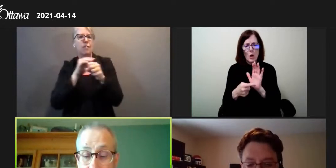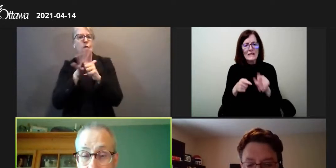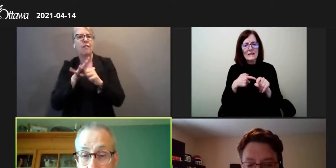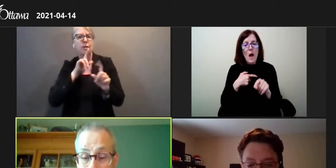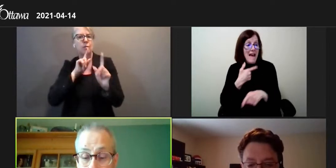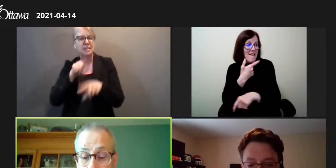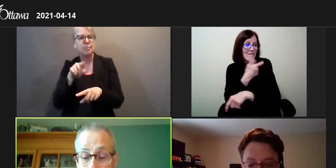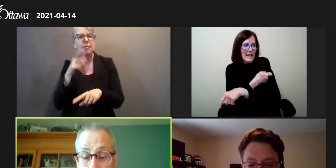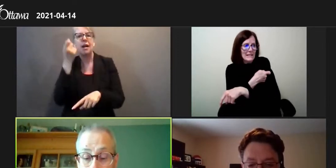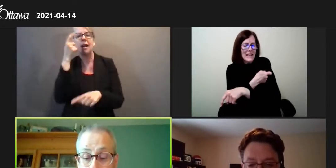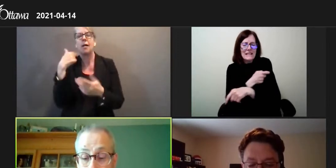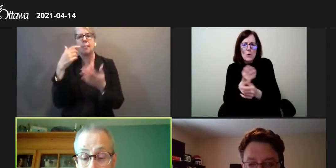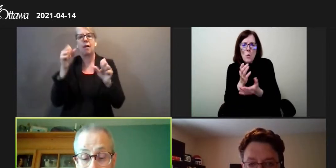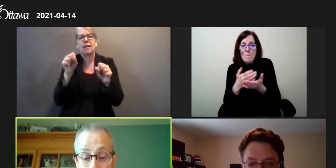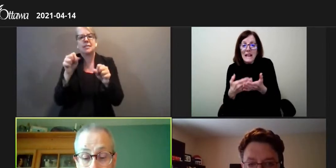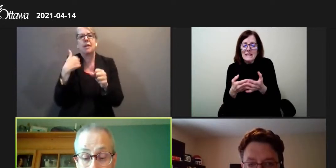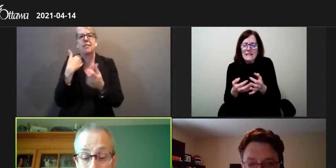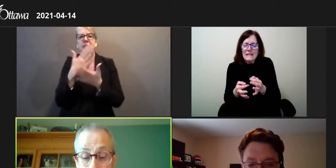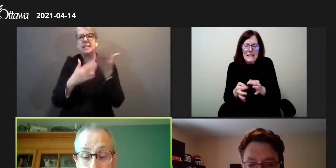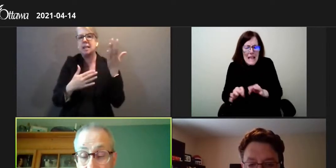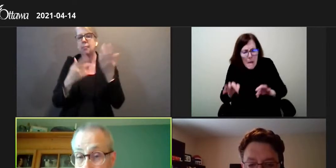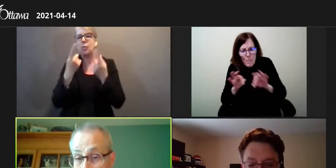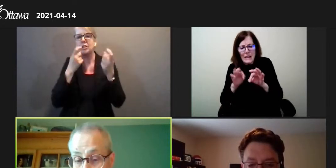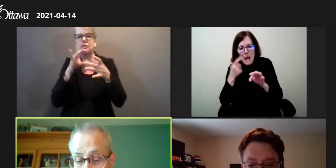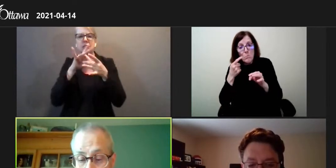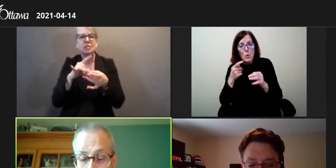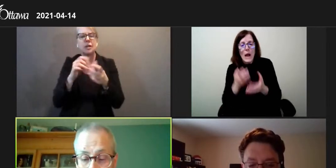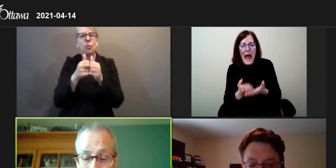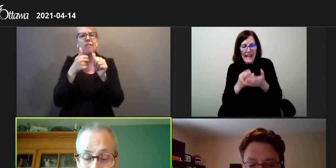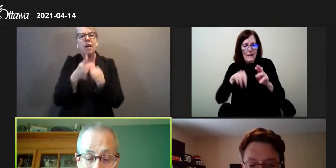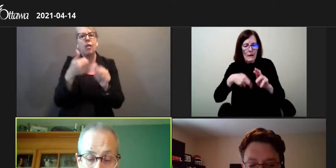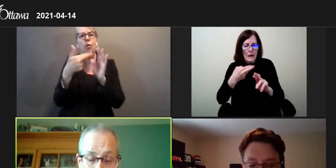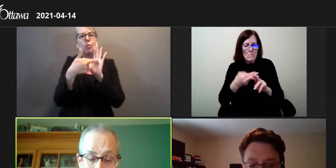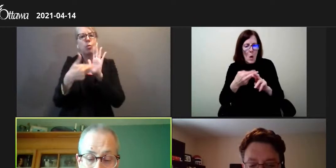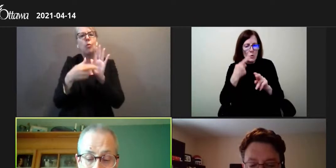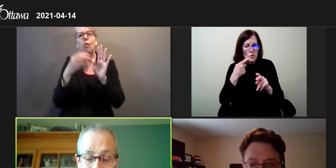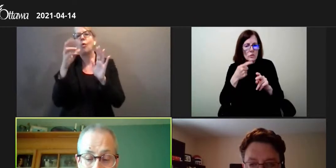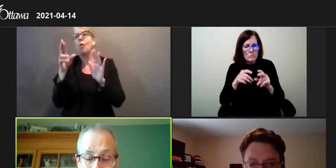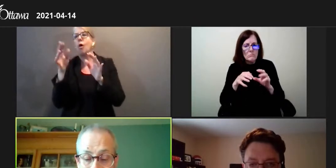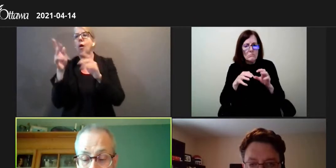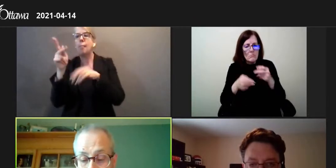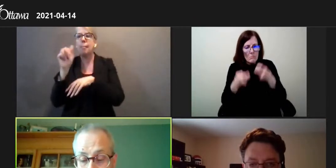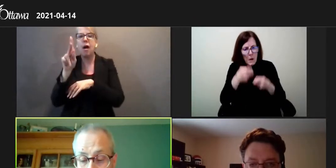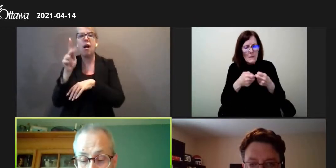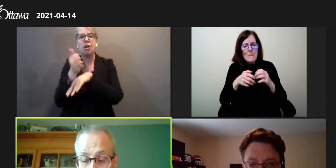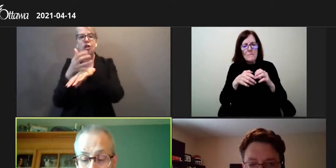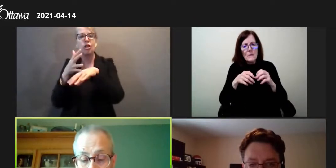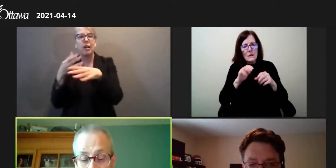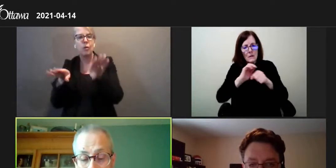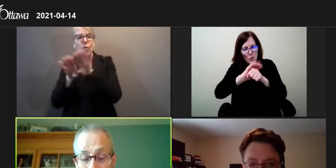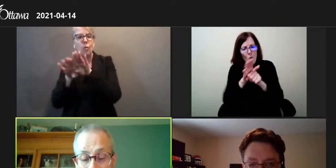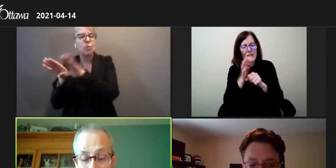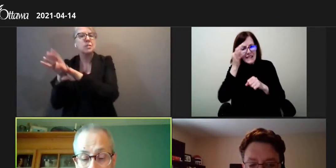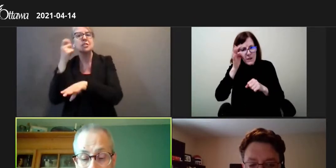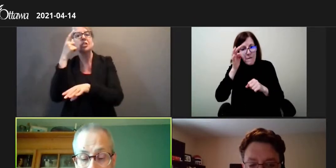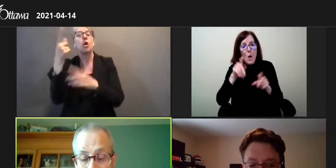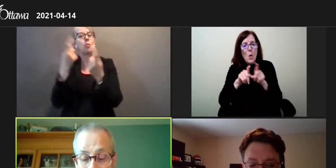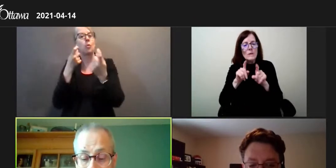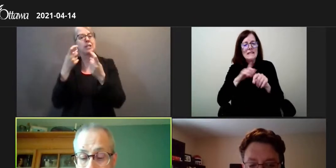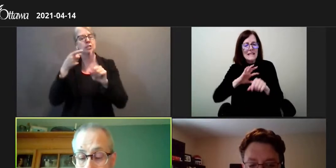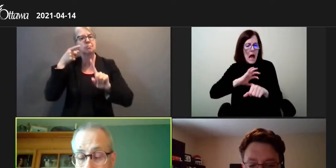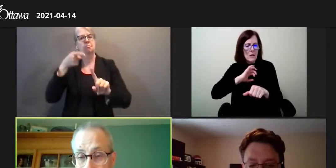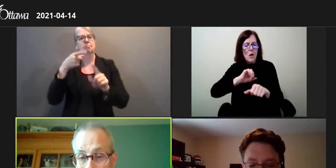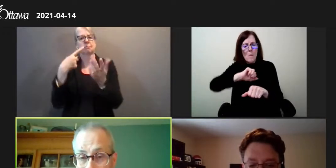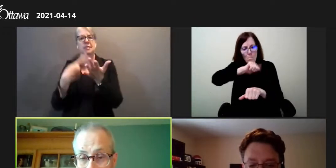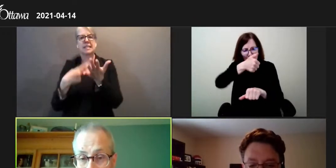be questions related to enforcement issues as well, such as early park closures, we ask that questions in this briefing focus on the content